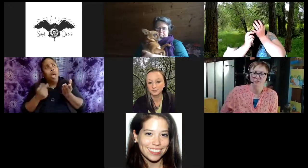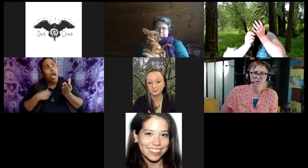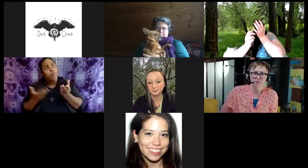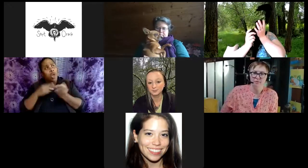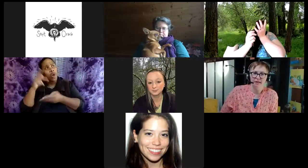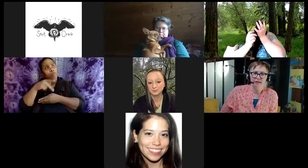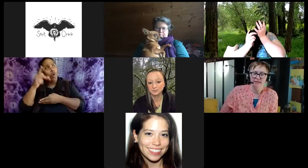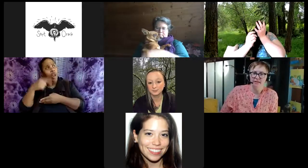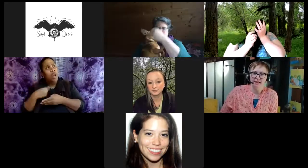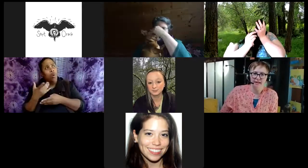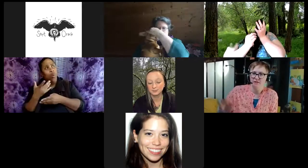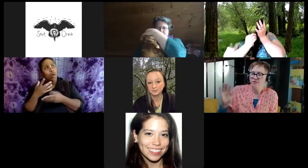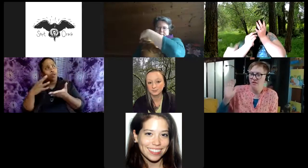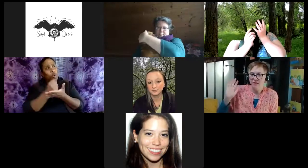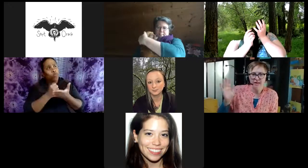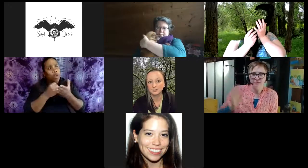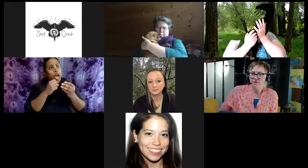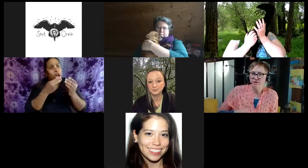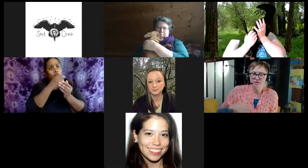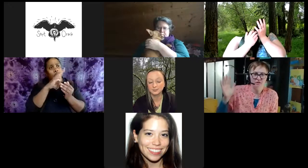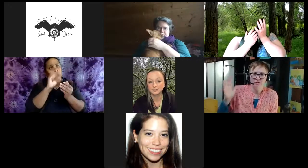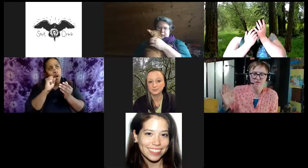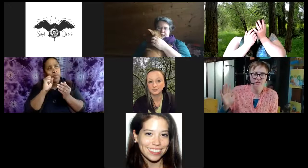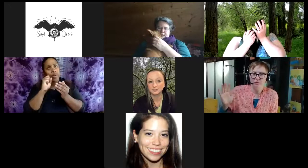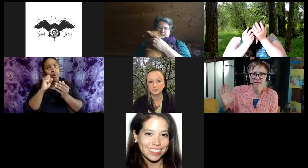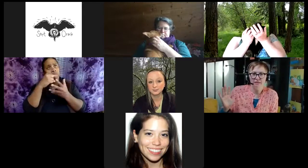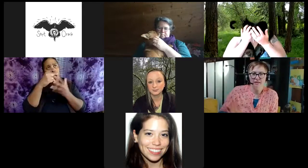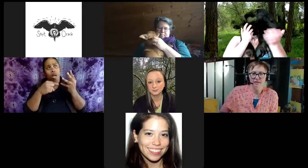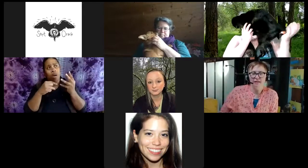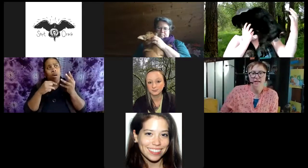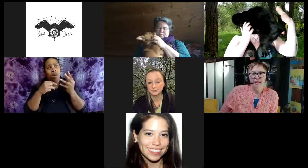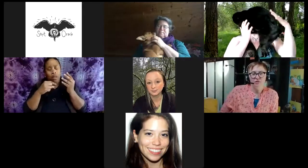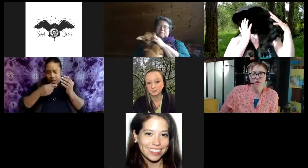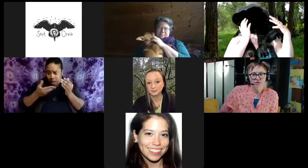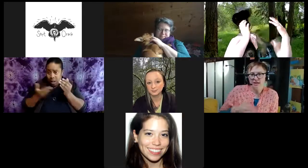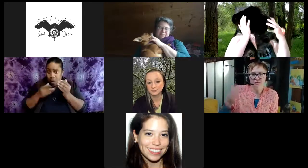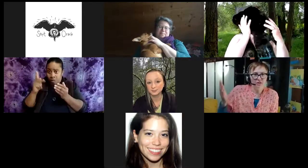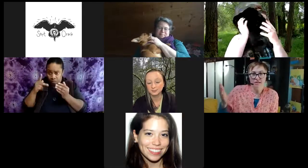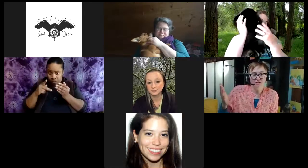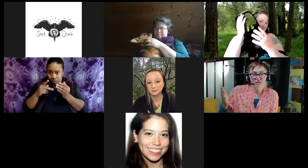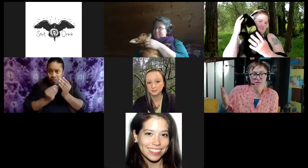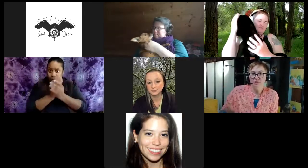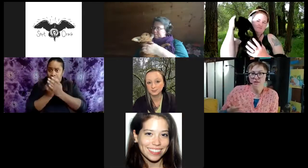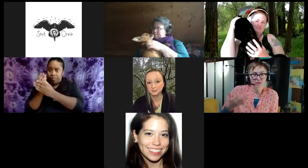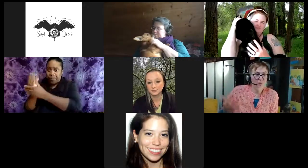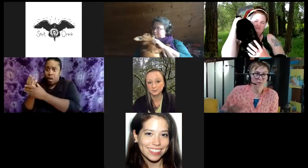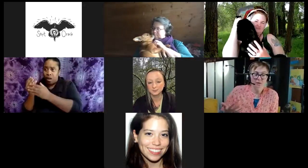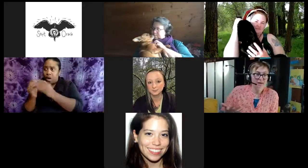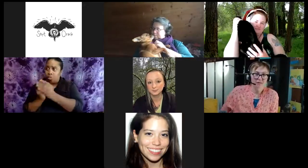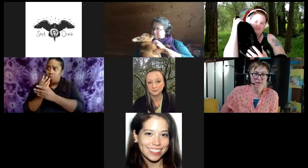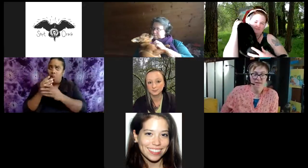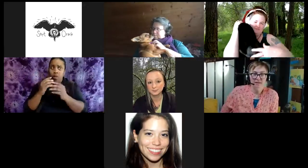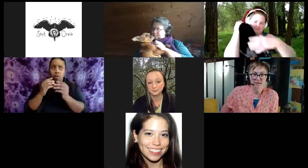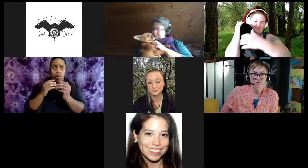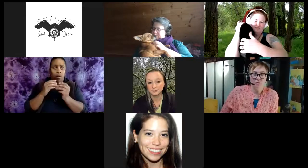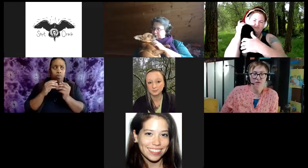goodness, rosemary, sage, lavender, it just grows like weeds here. And so I just kind of reached out to the community and people got back